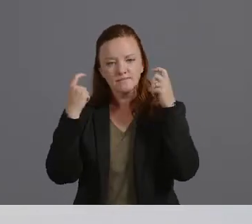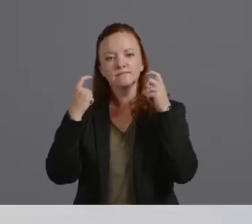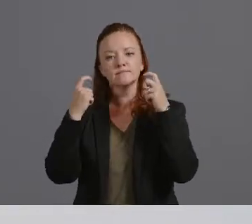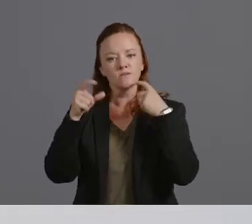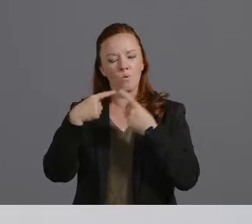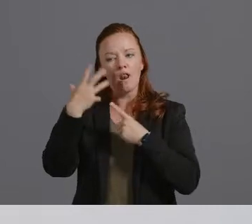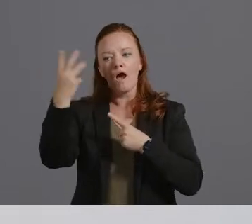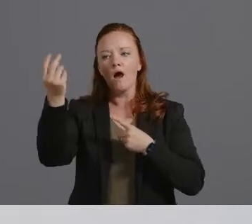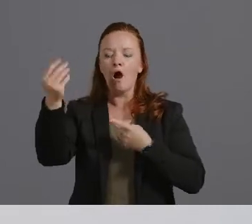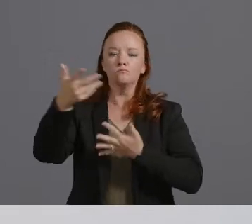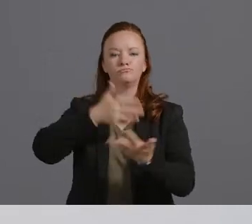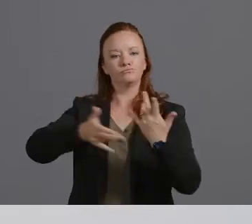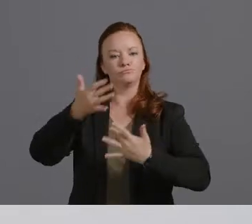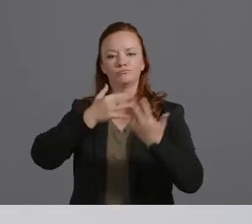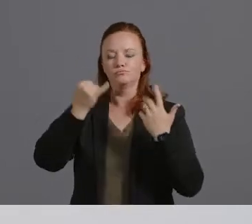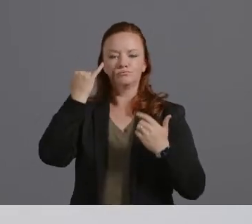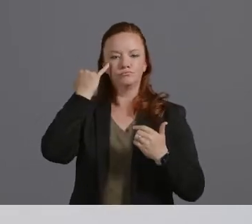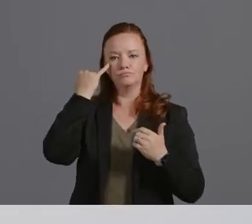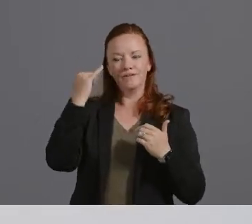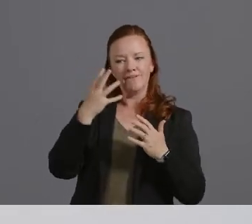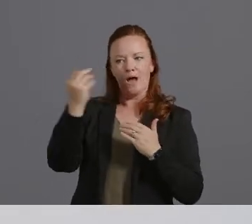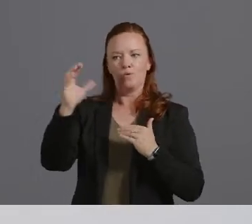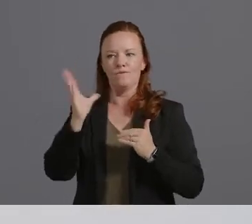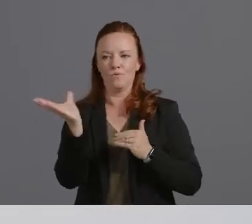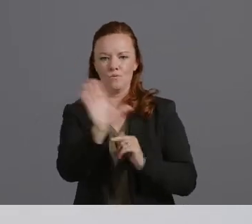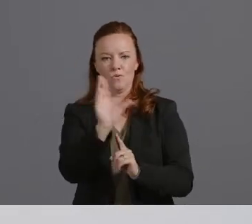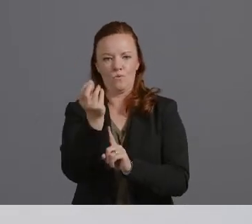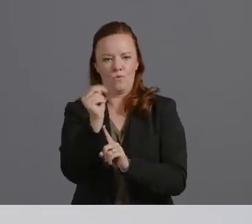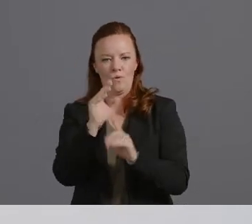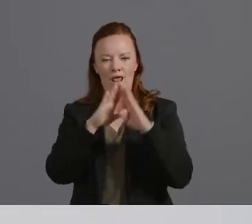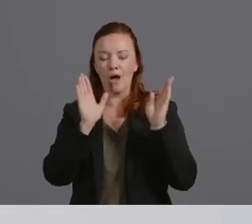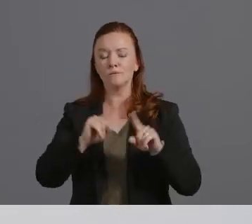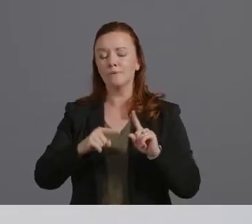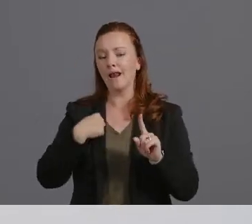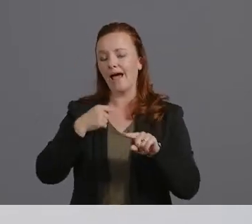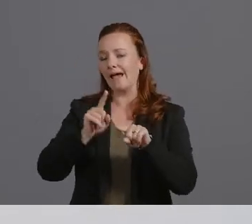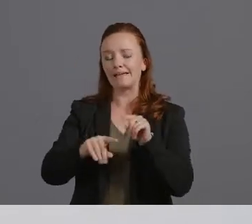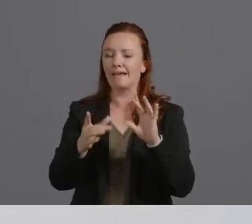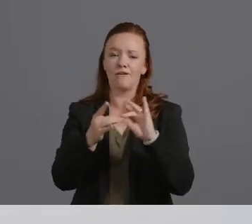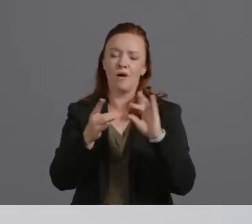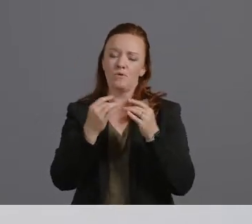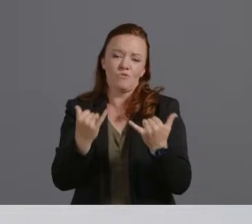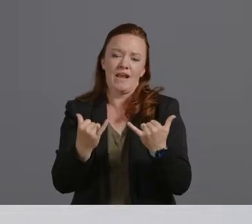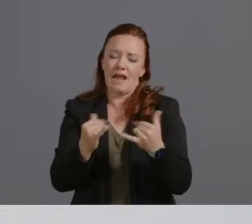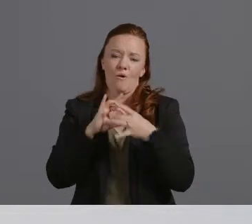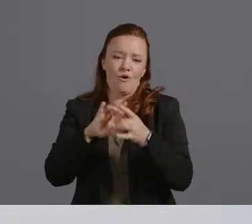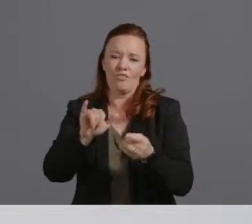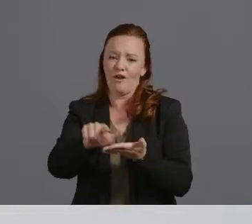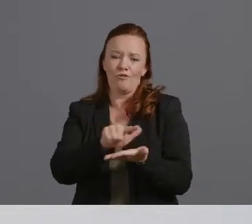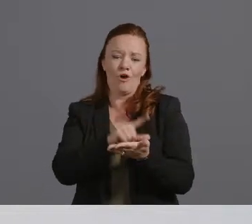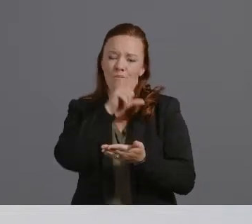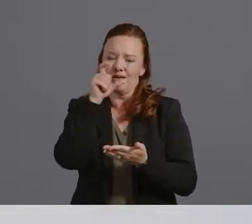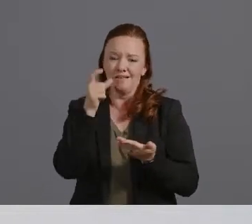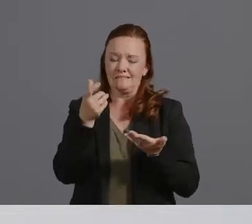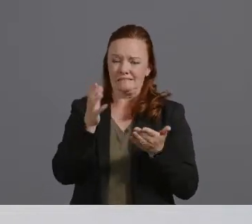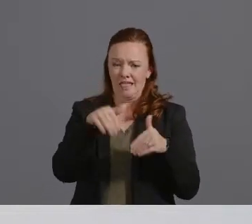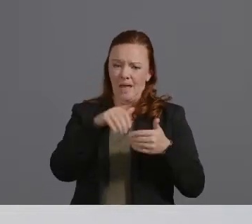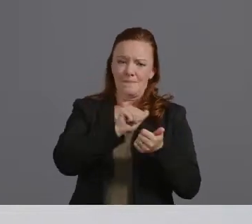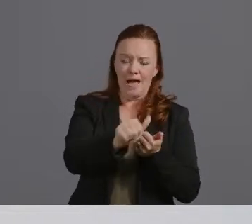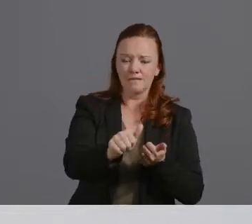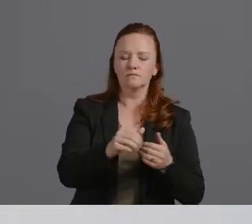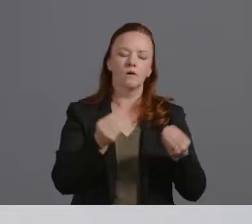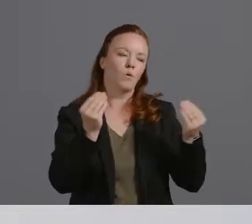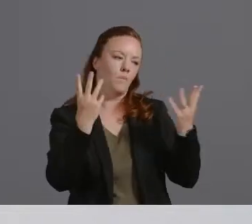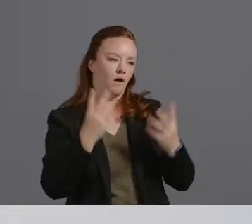around people that they don't live with. But I can't comment right now on pending legislation. Oh, come